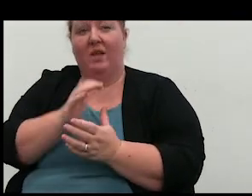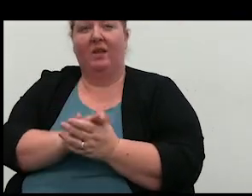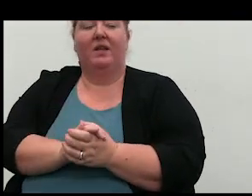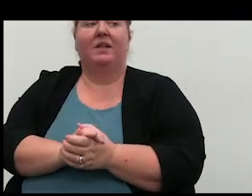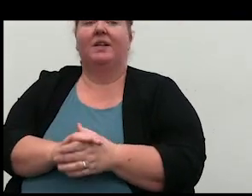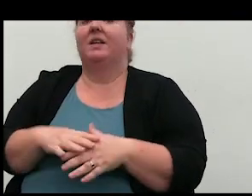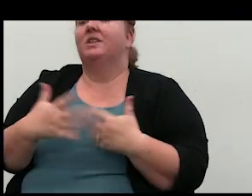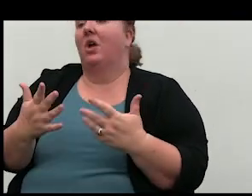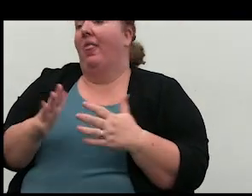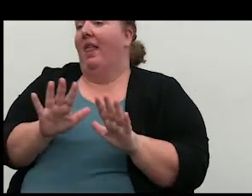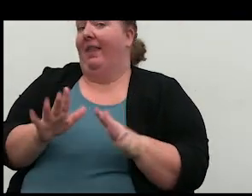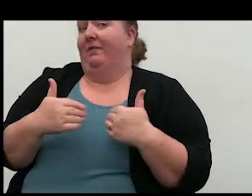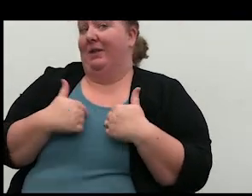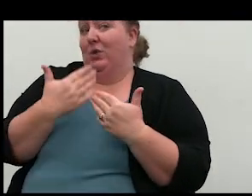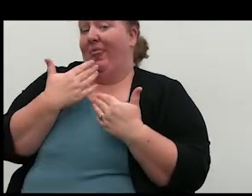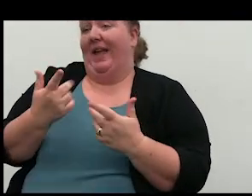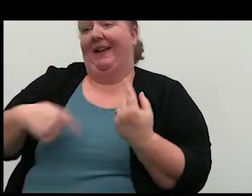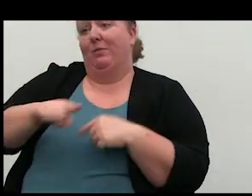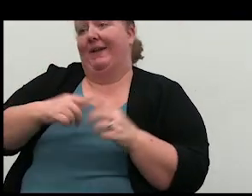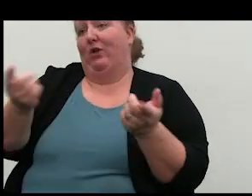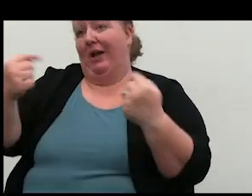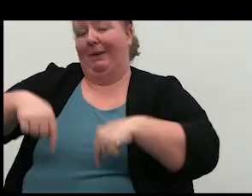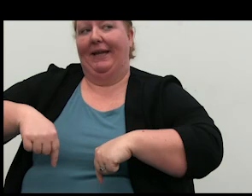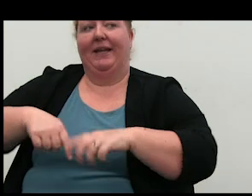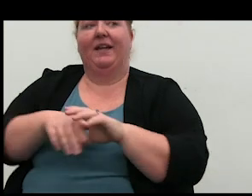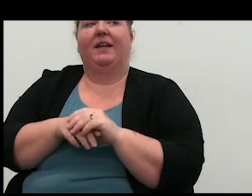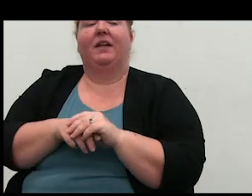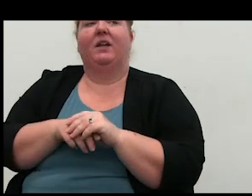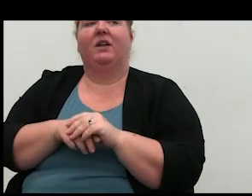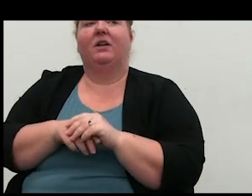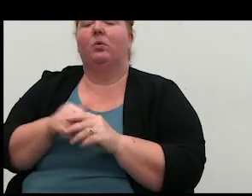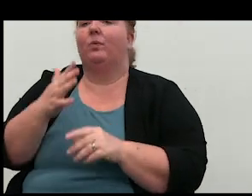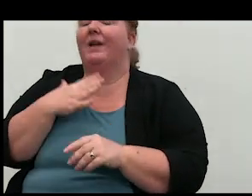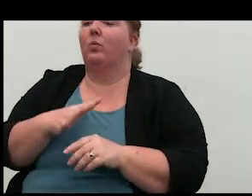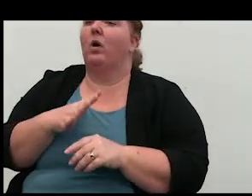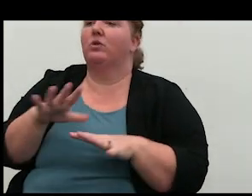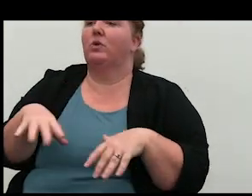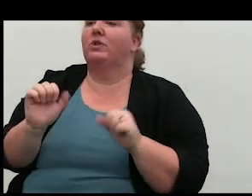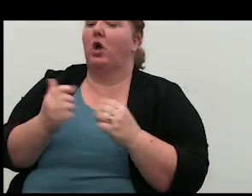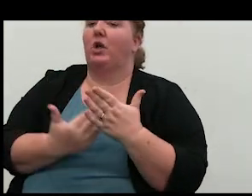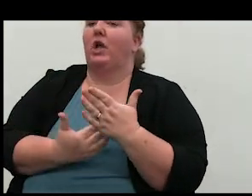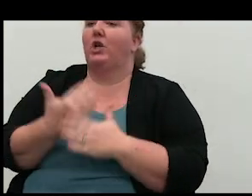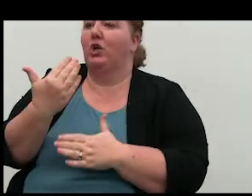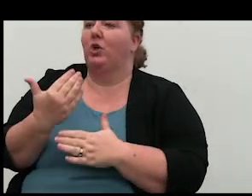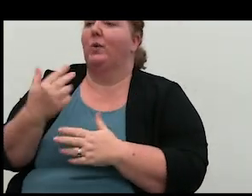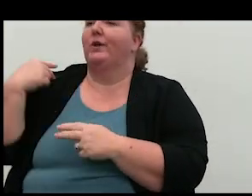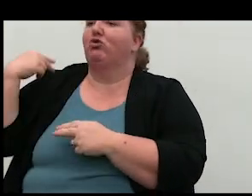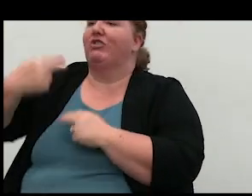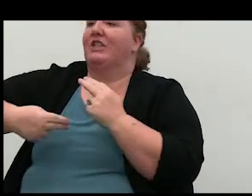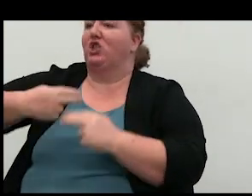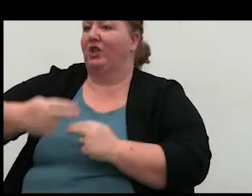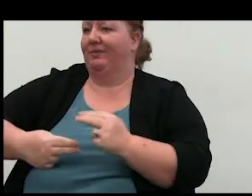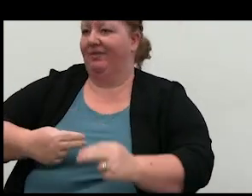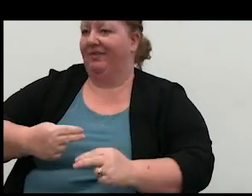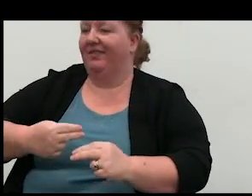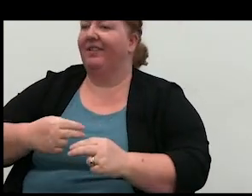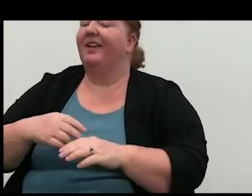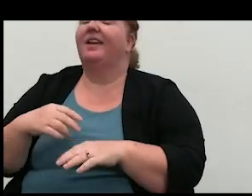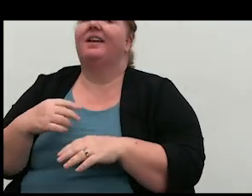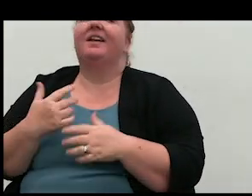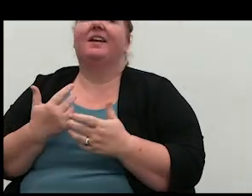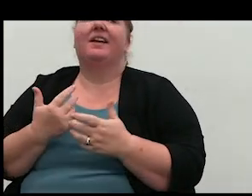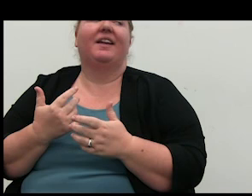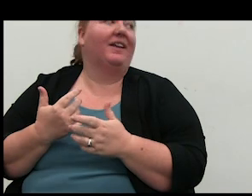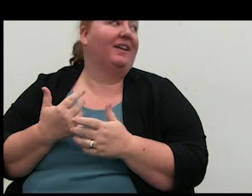So that just leaves me to thank everybody for coming. We want to start a new tradition whereby we're going